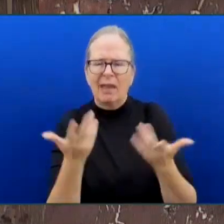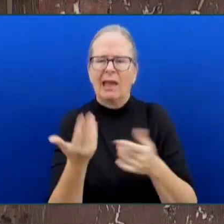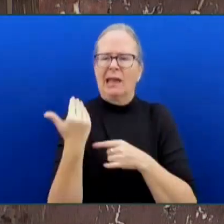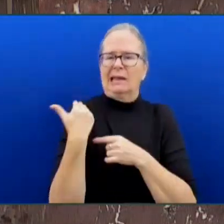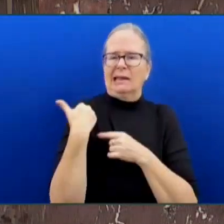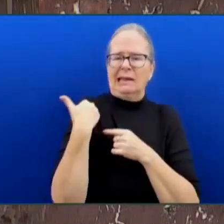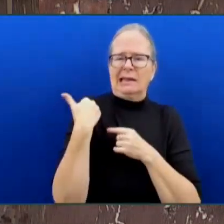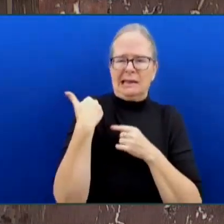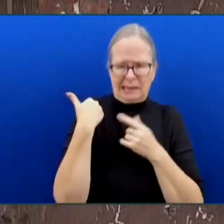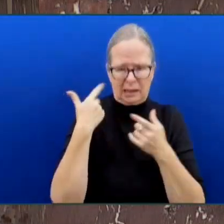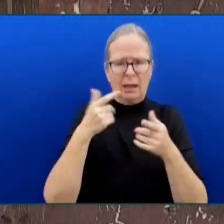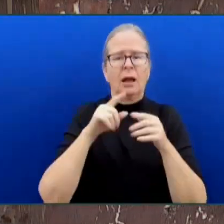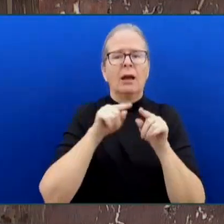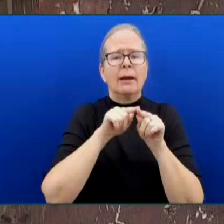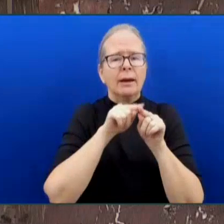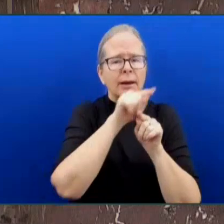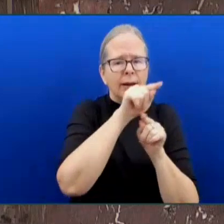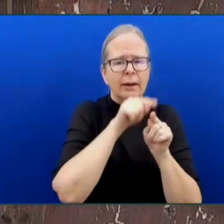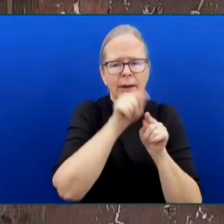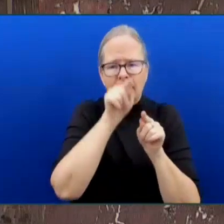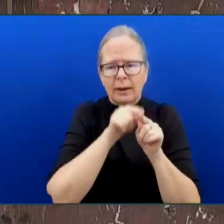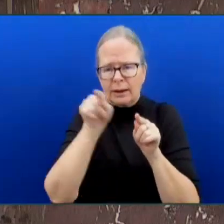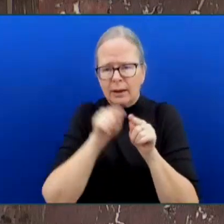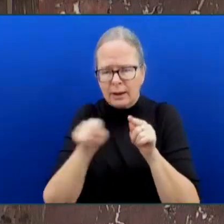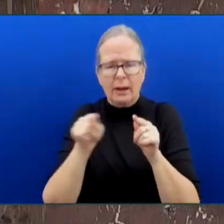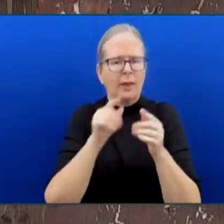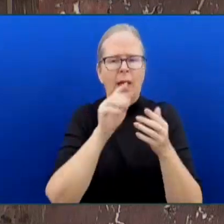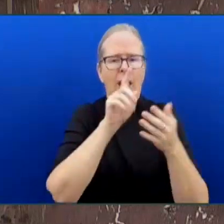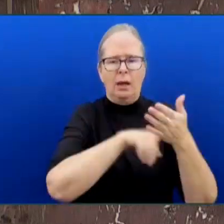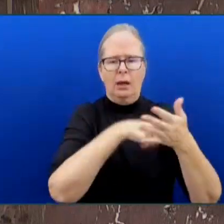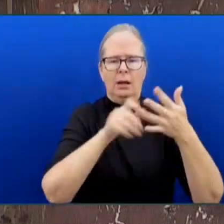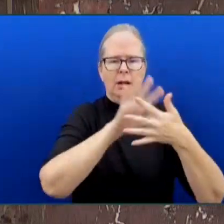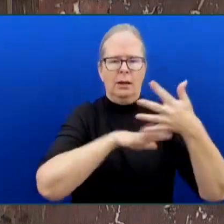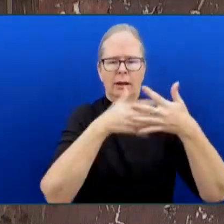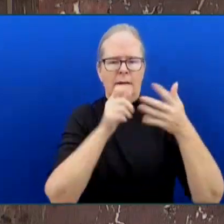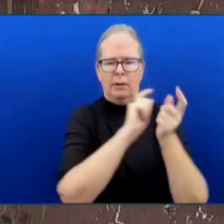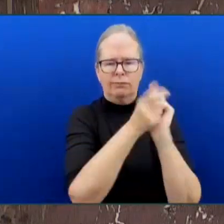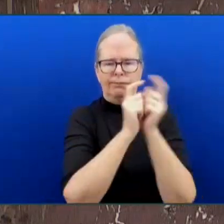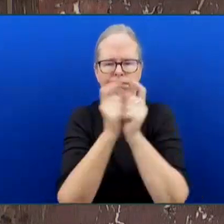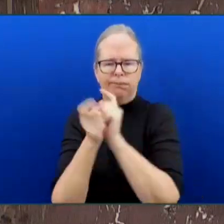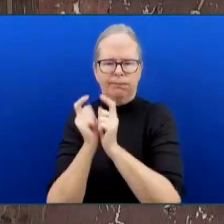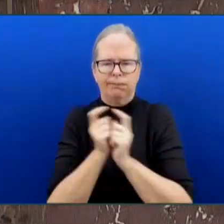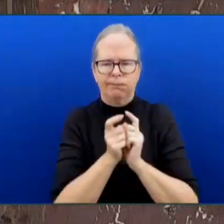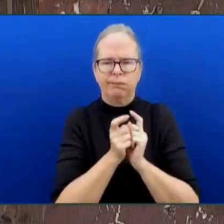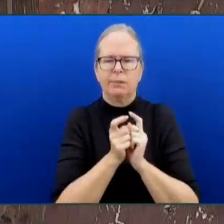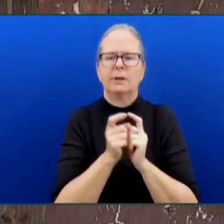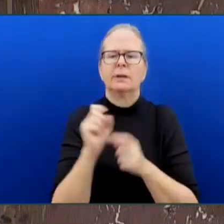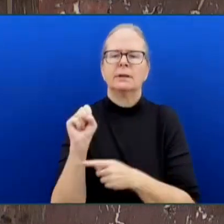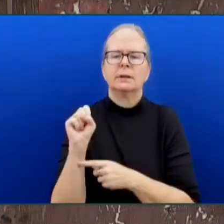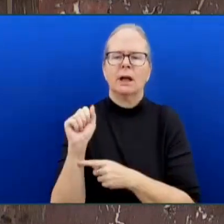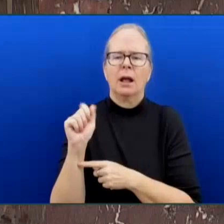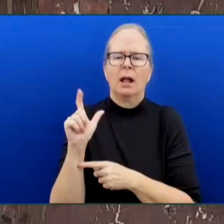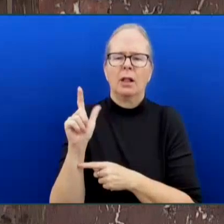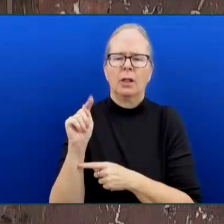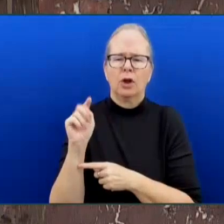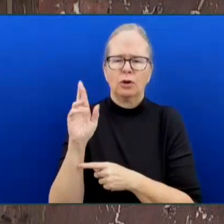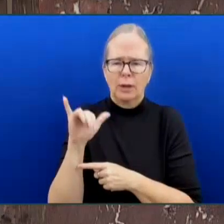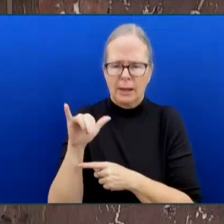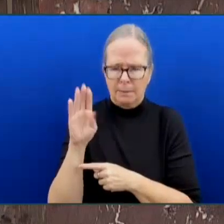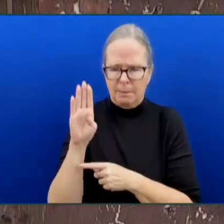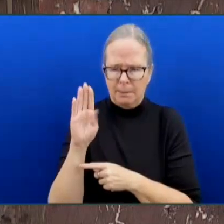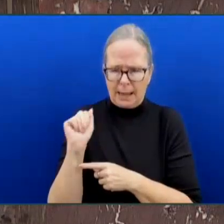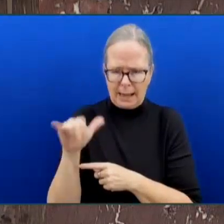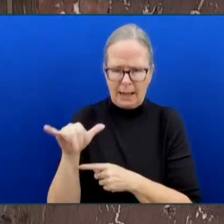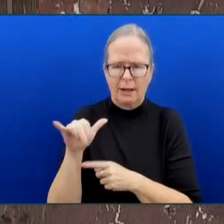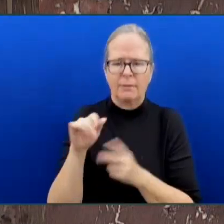by cancellations, including multiple sailings canceled between Sultry Bay and Earls Cove. Ken White, a longtime resident of Powell River,